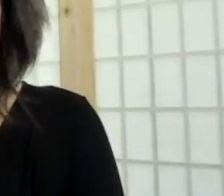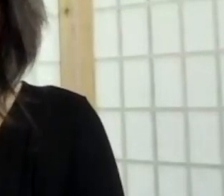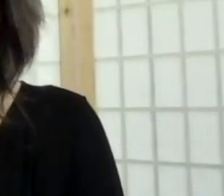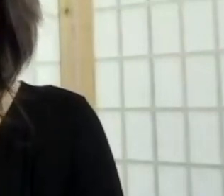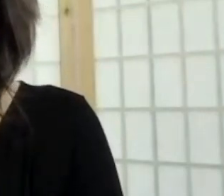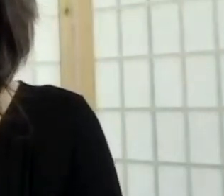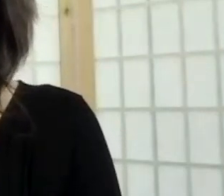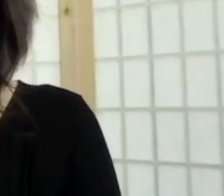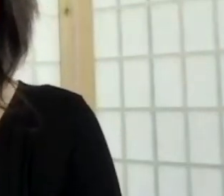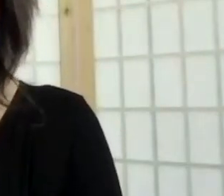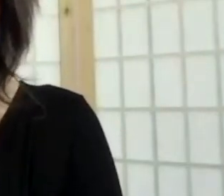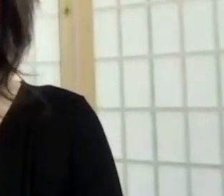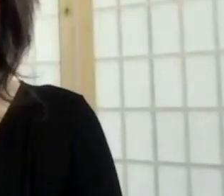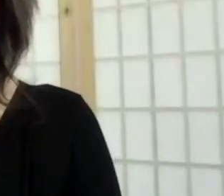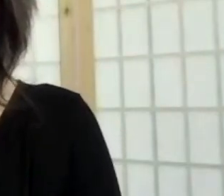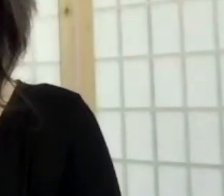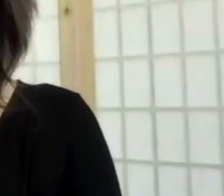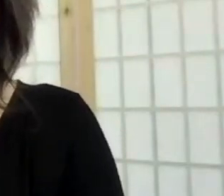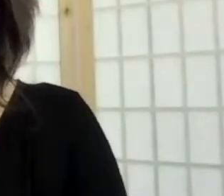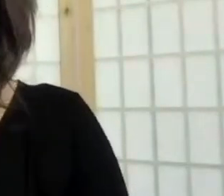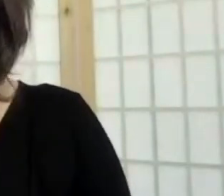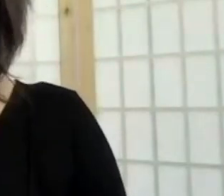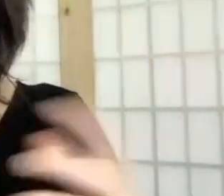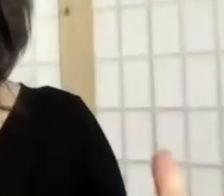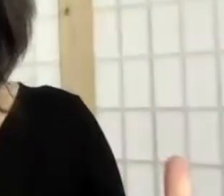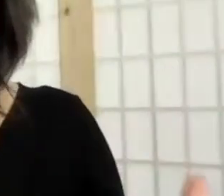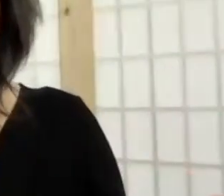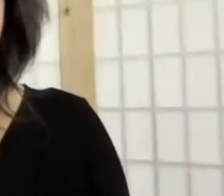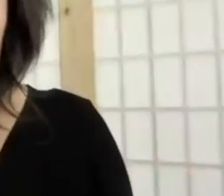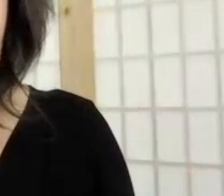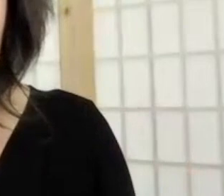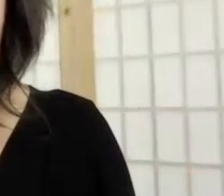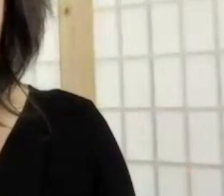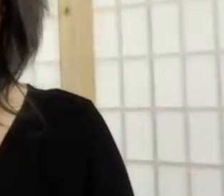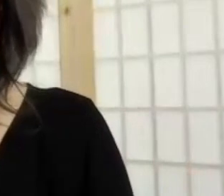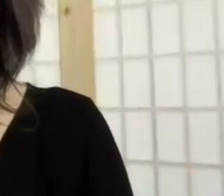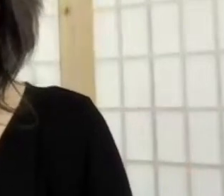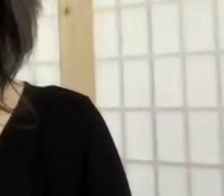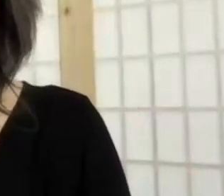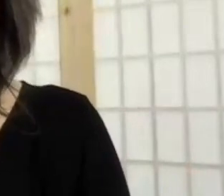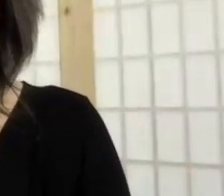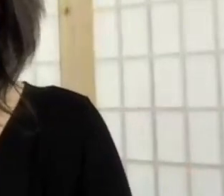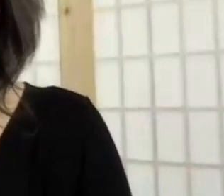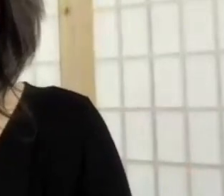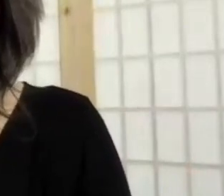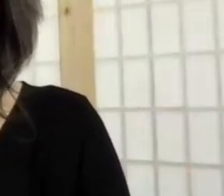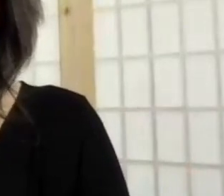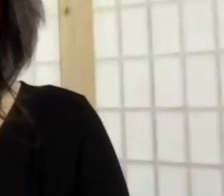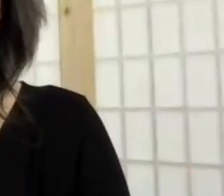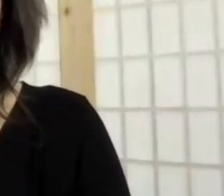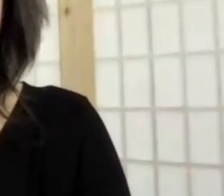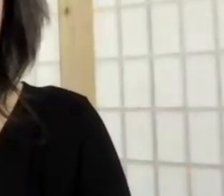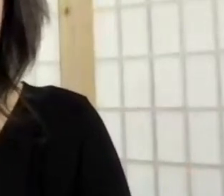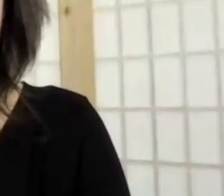to you is to put it into the chat, because we'll still be together for a little over 5 minutes or so, and people will get to have eyes on what you were